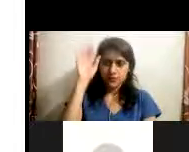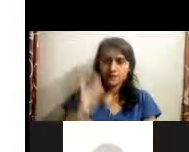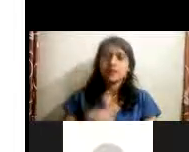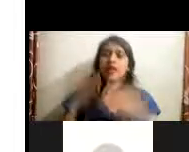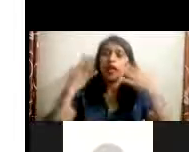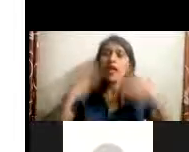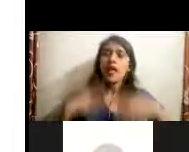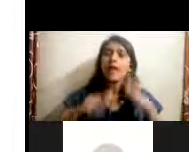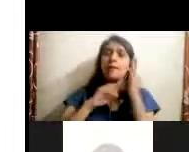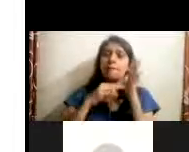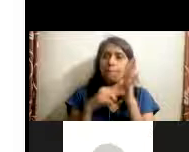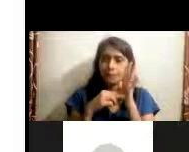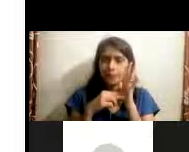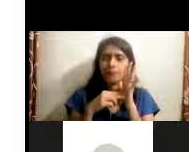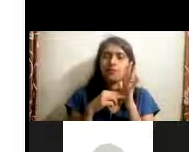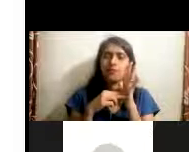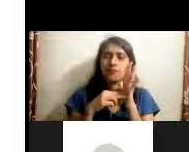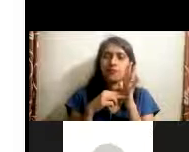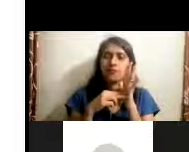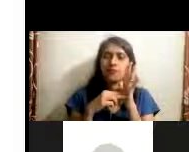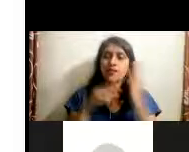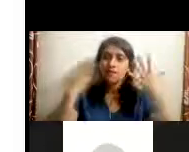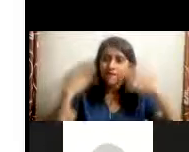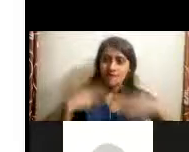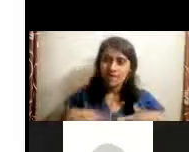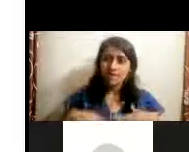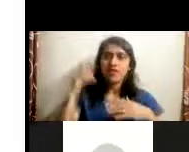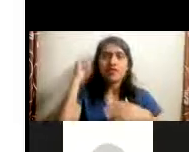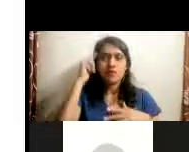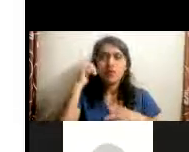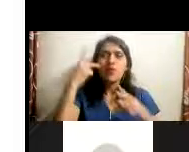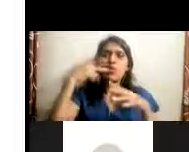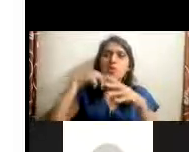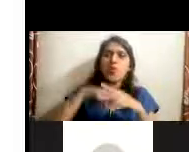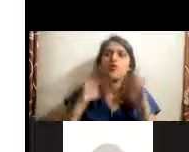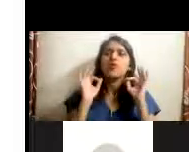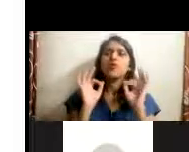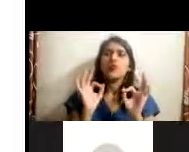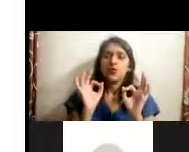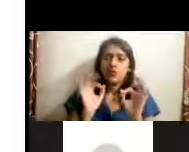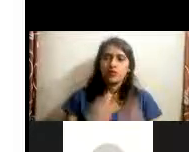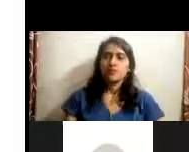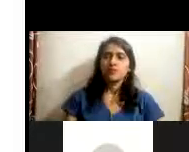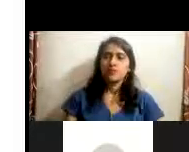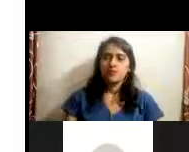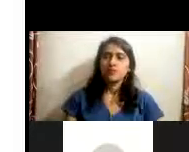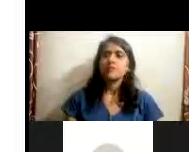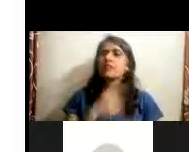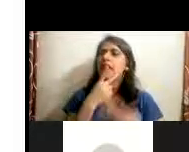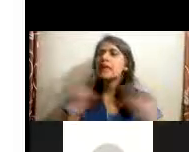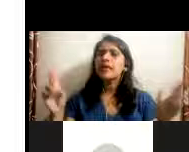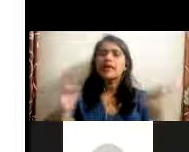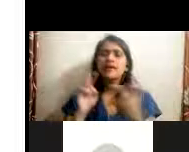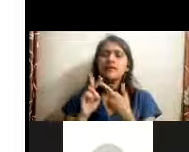means Huh. psychological and physical well-being. Okay, great. Anybody else has any other